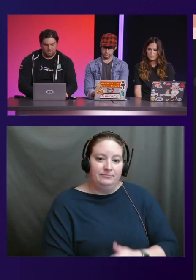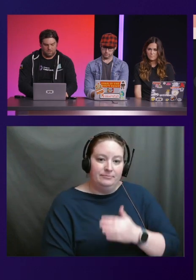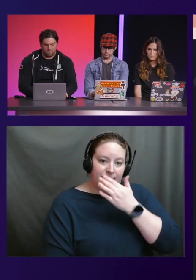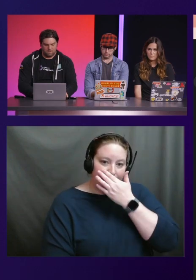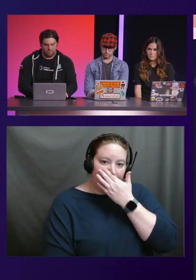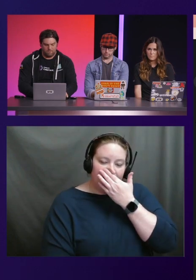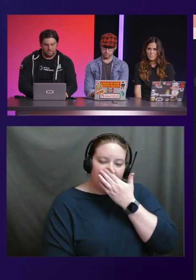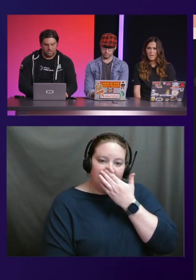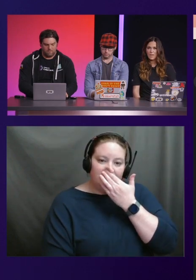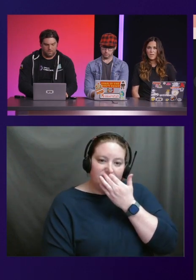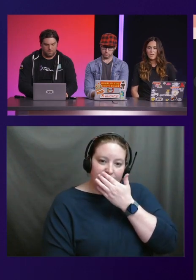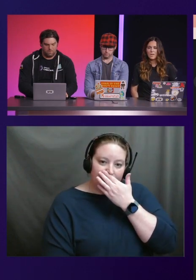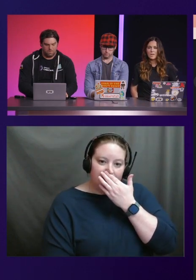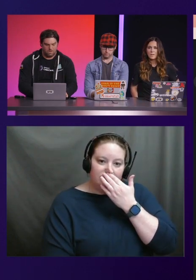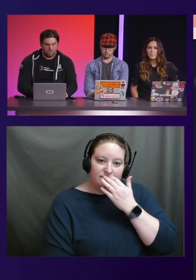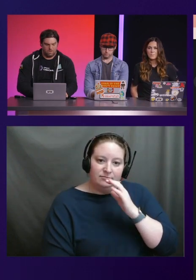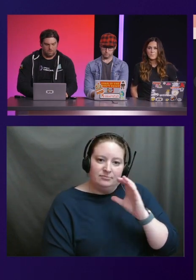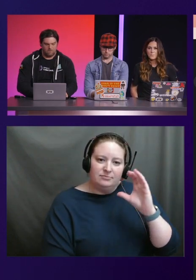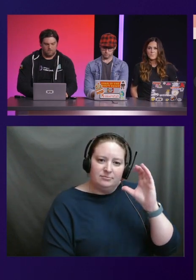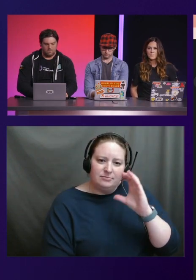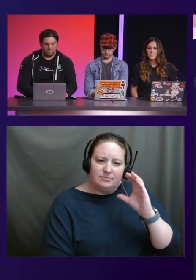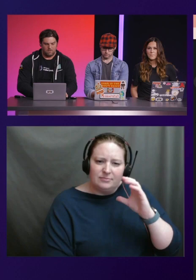And then it's looking for app.py.